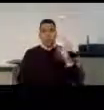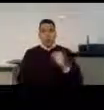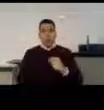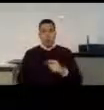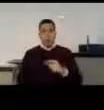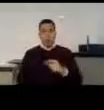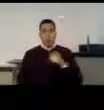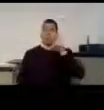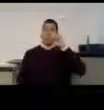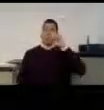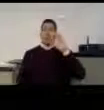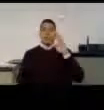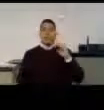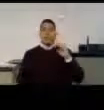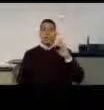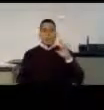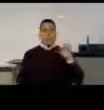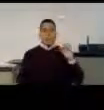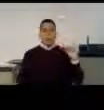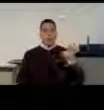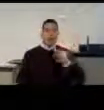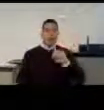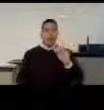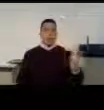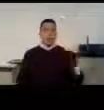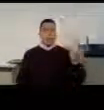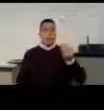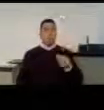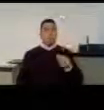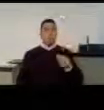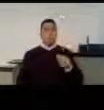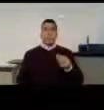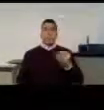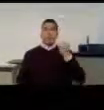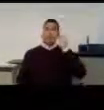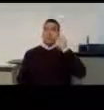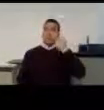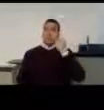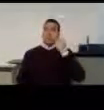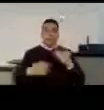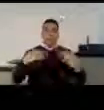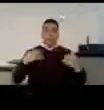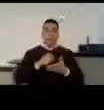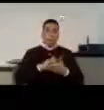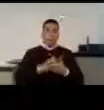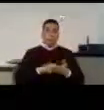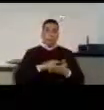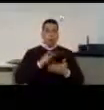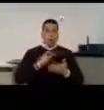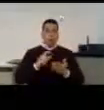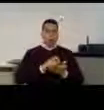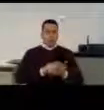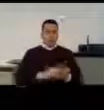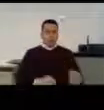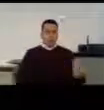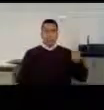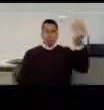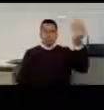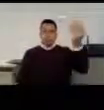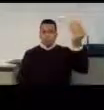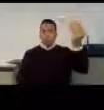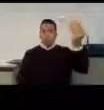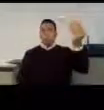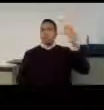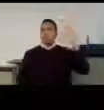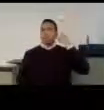a piece of paper a question, Debbie is coming around and collecting them. If you haven't had a chance, you have a question, go ahead and jot that down and hold